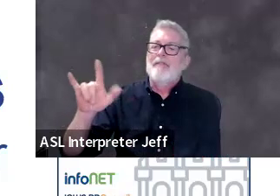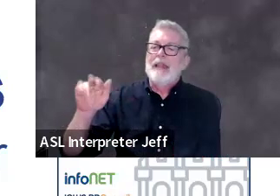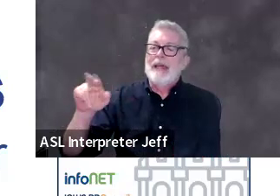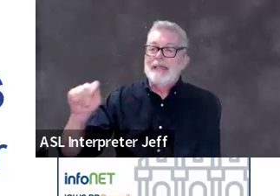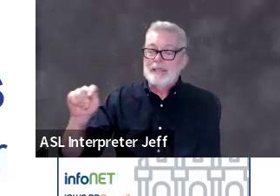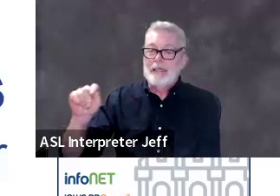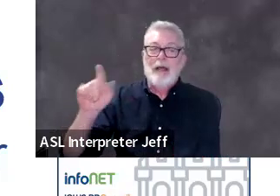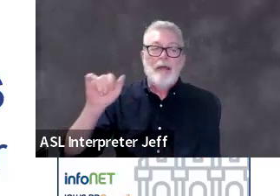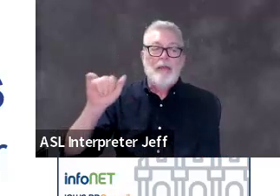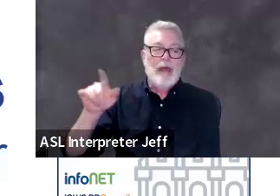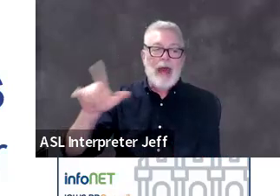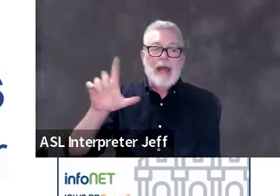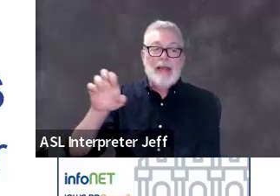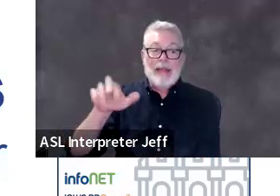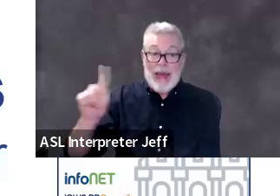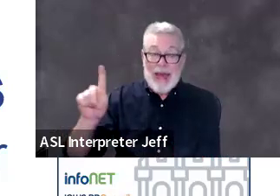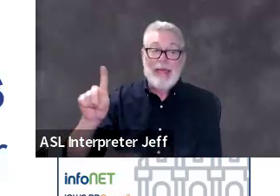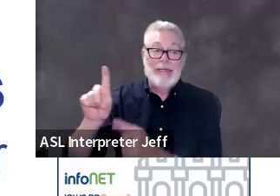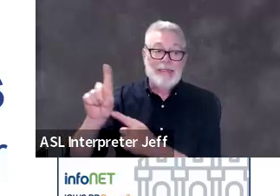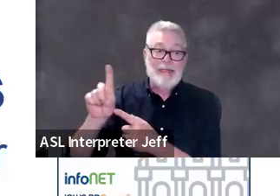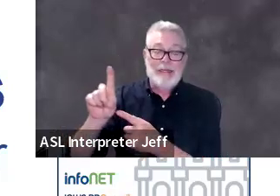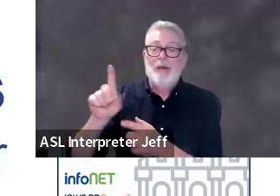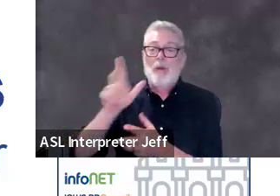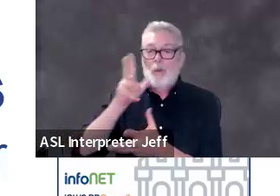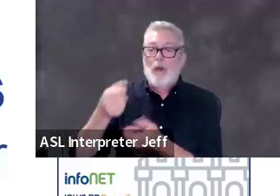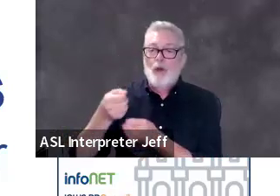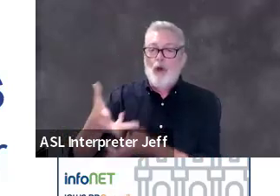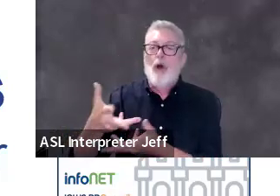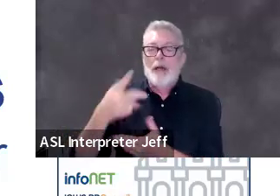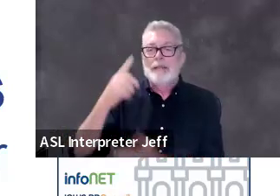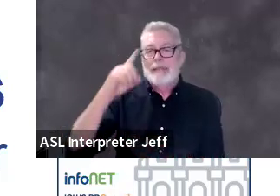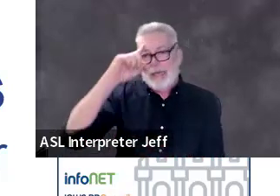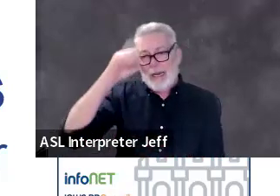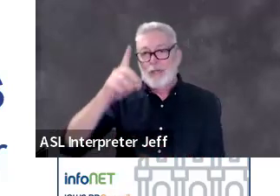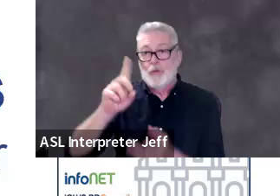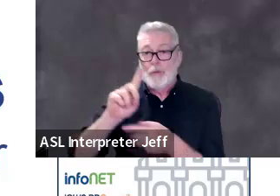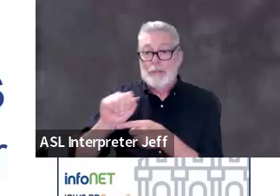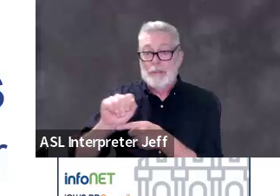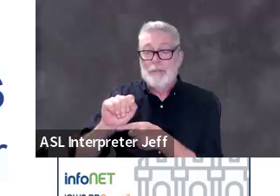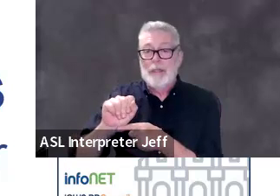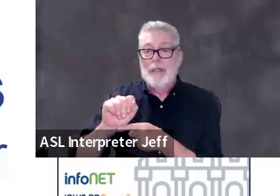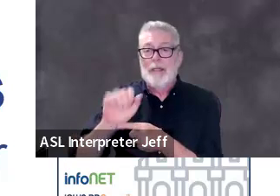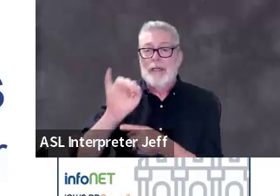that lead does cause intellectual disabilities when